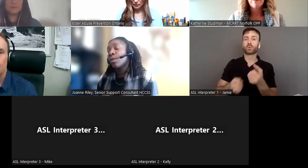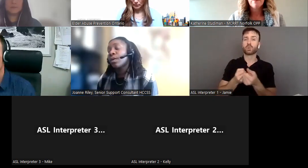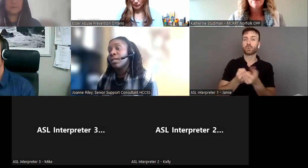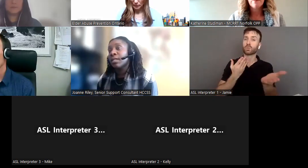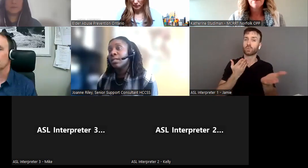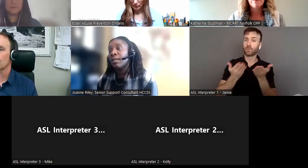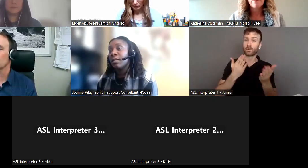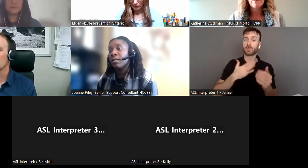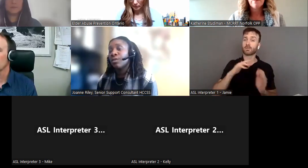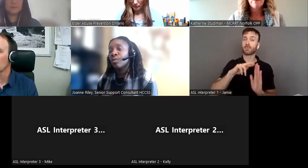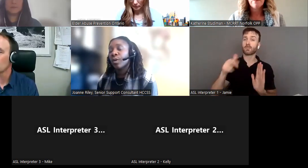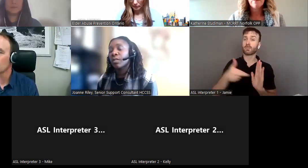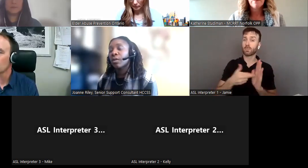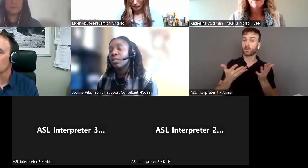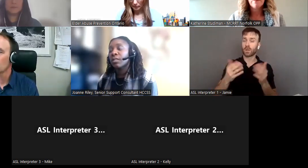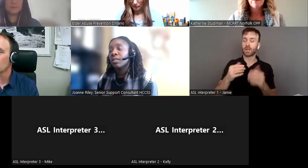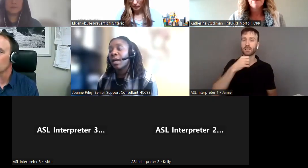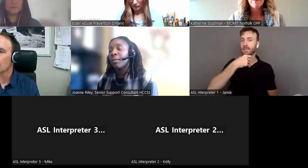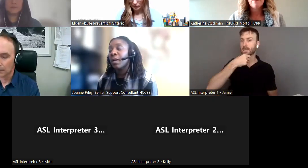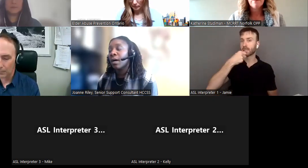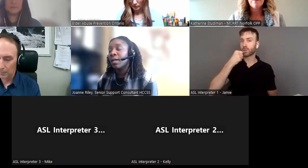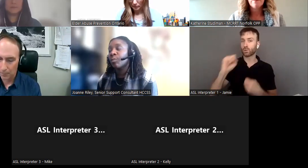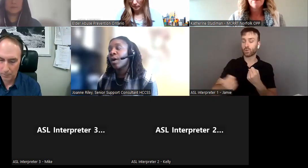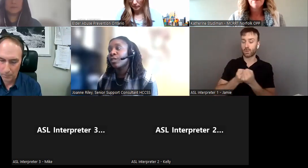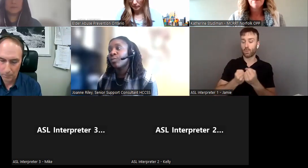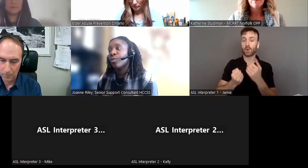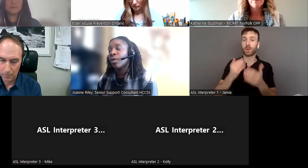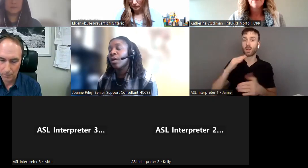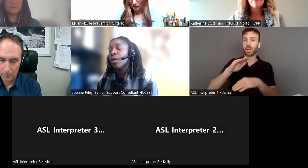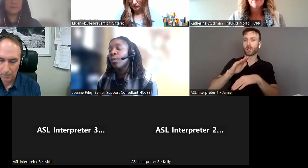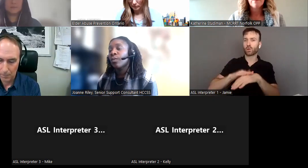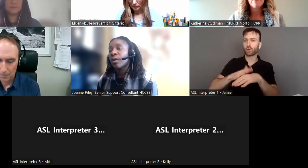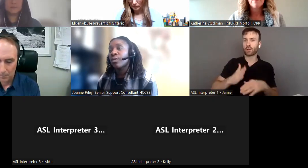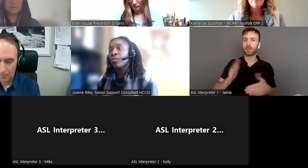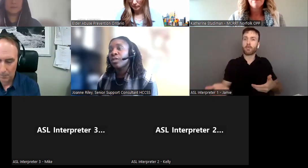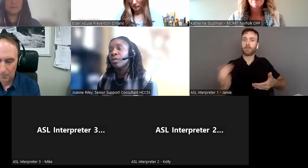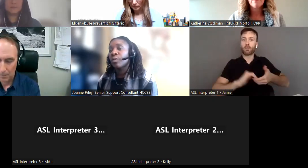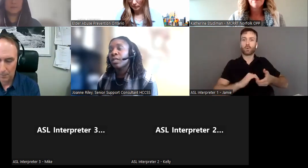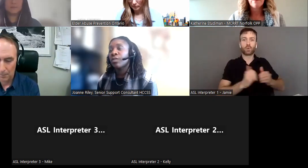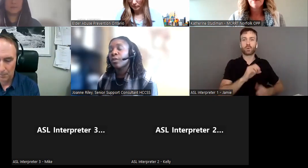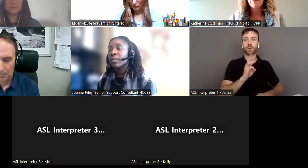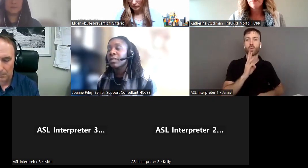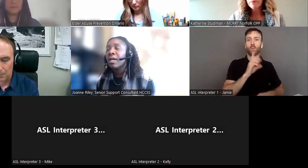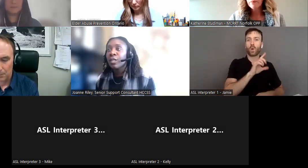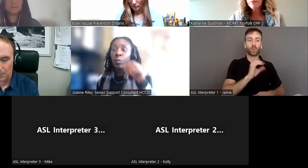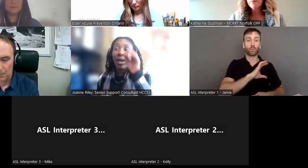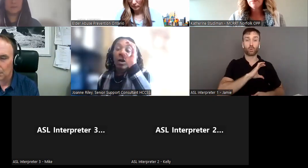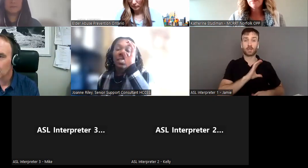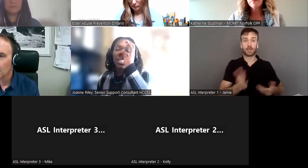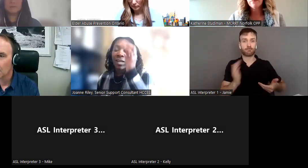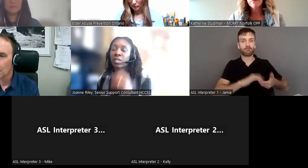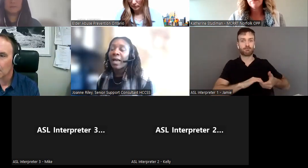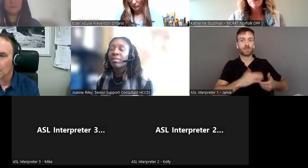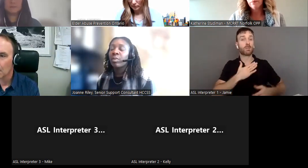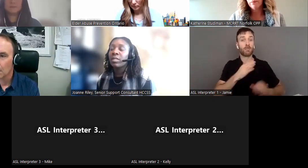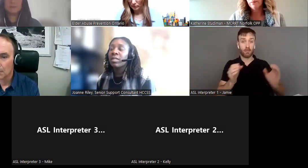My role is the senior support consultant, and it's a partnership role with Waterloo Regional Police Service. So my office